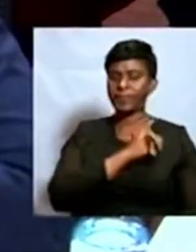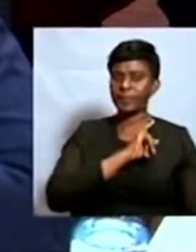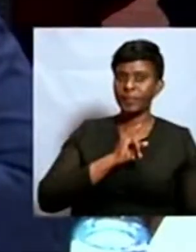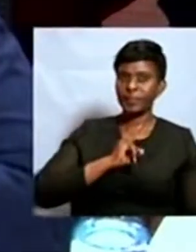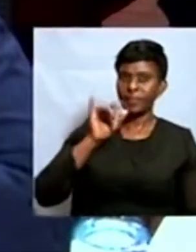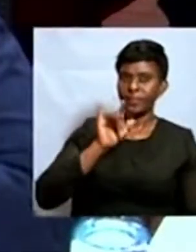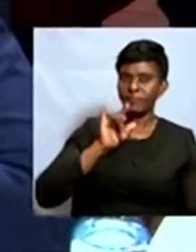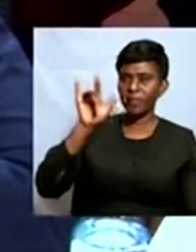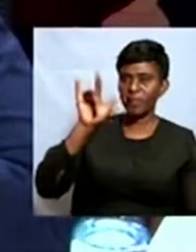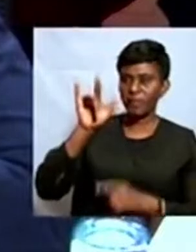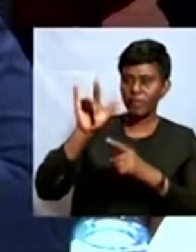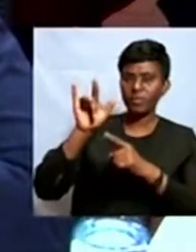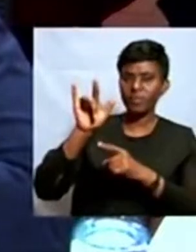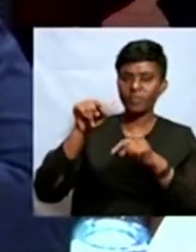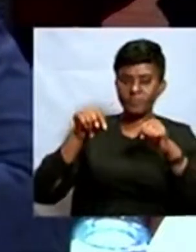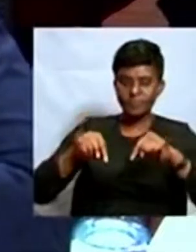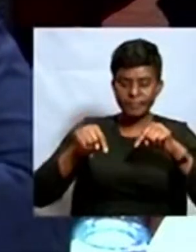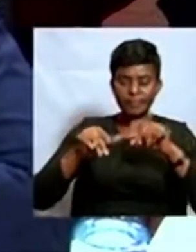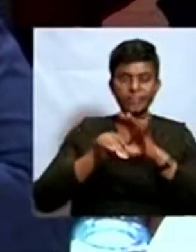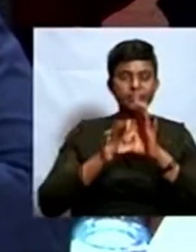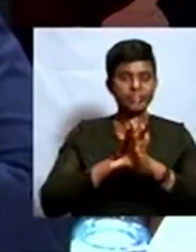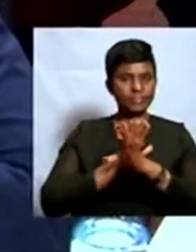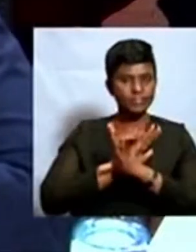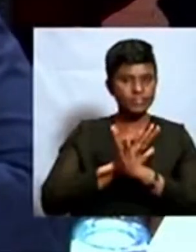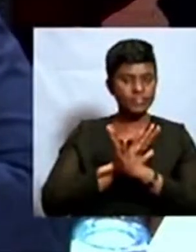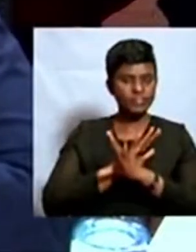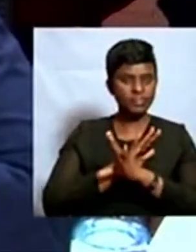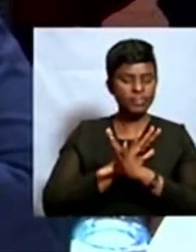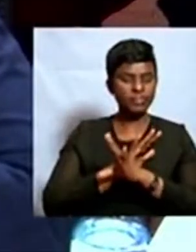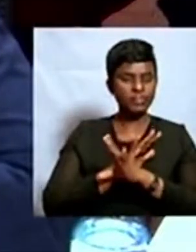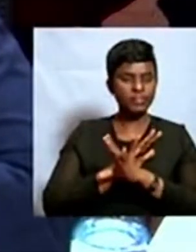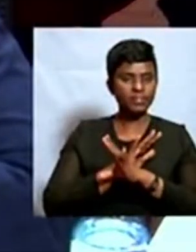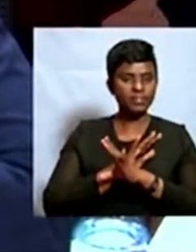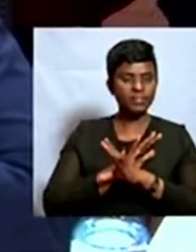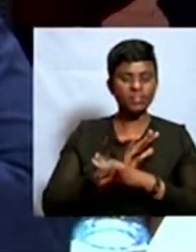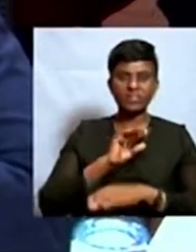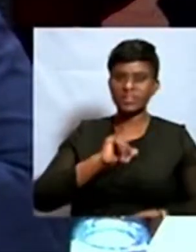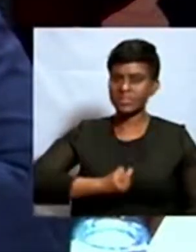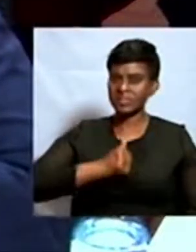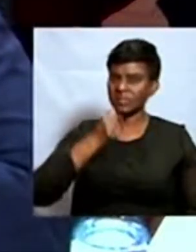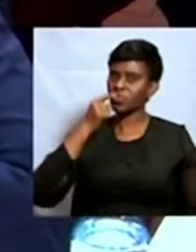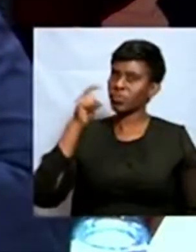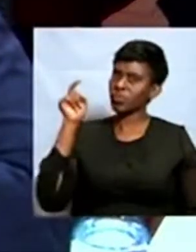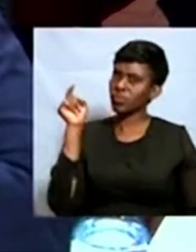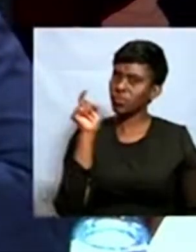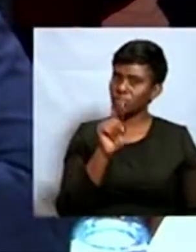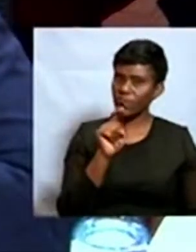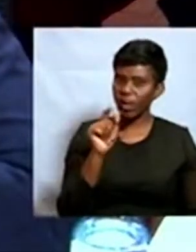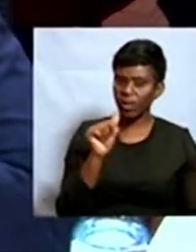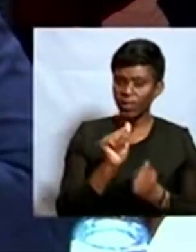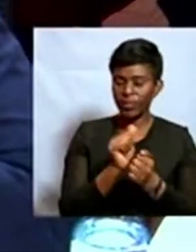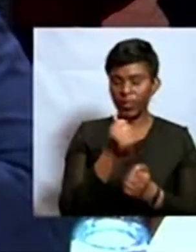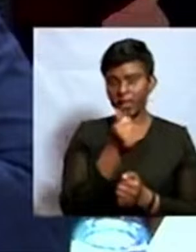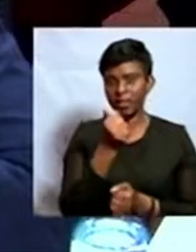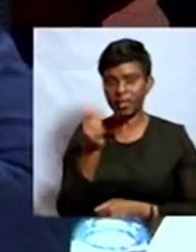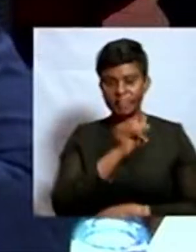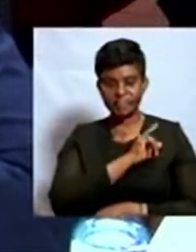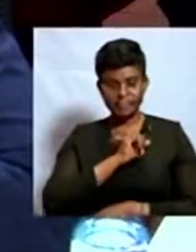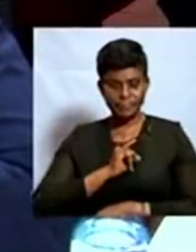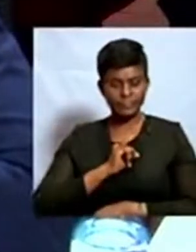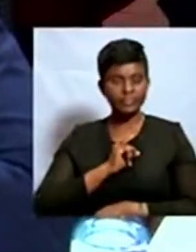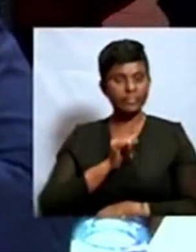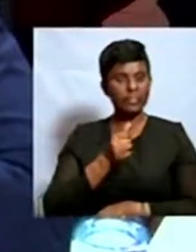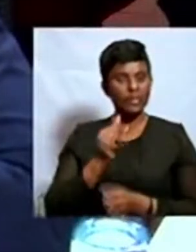civil aviation industry here in Zambia, how do we compare with other industries, with the other